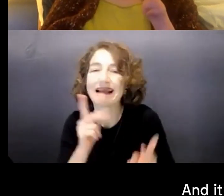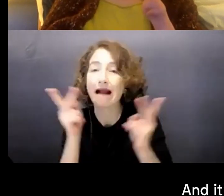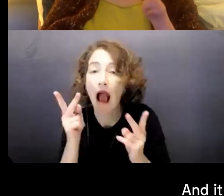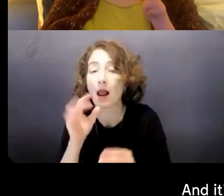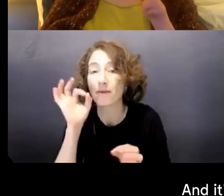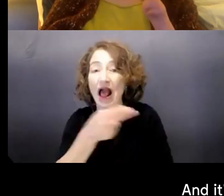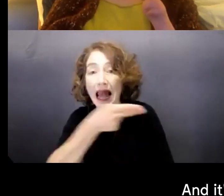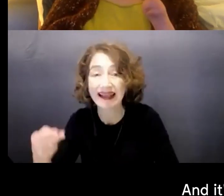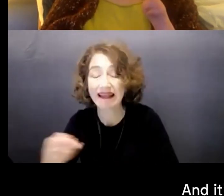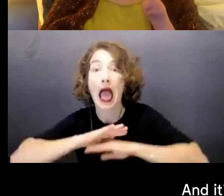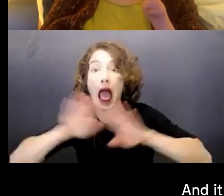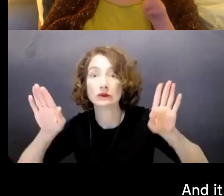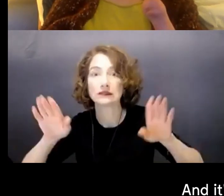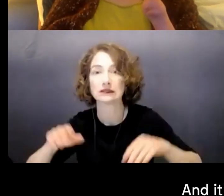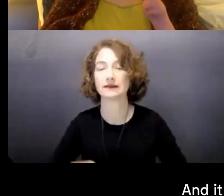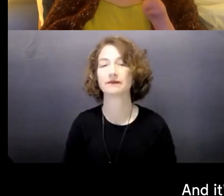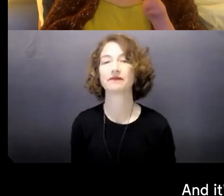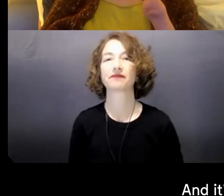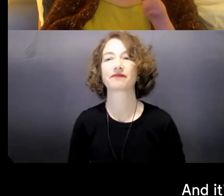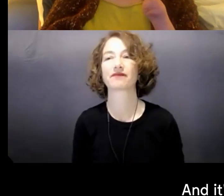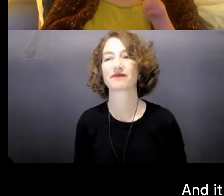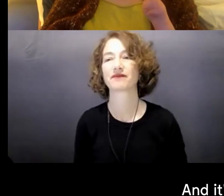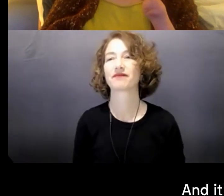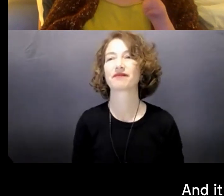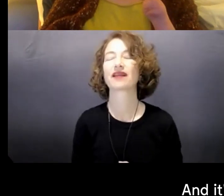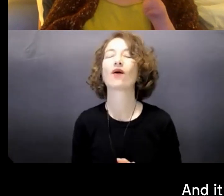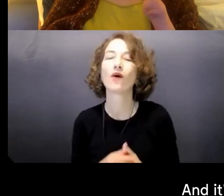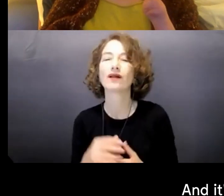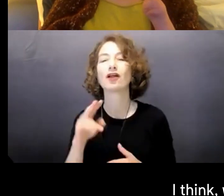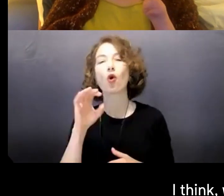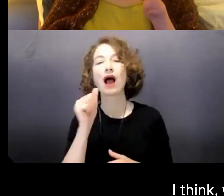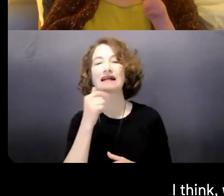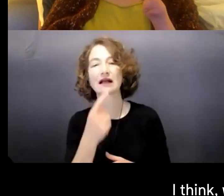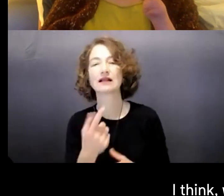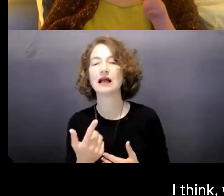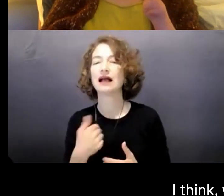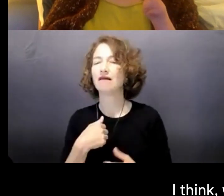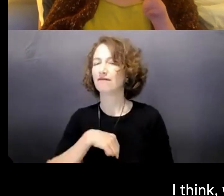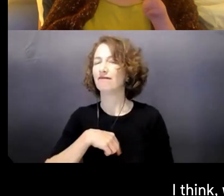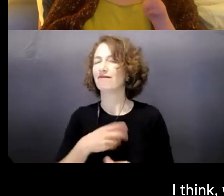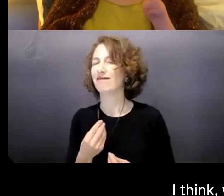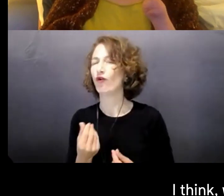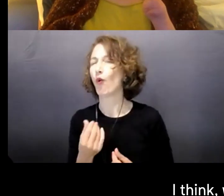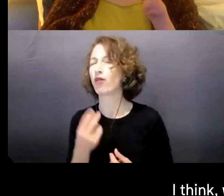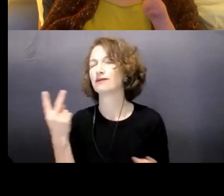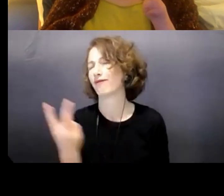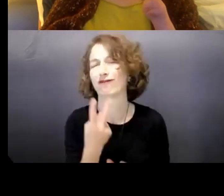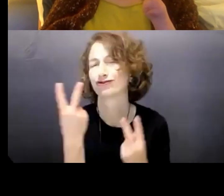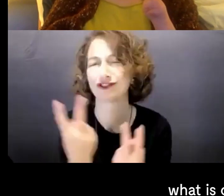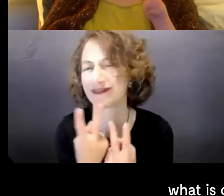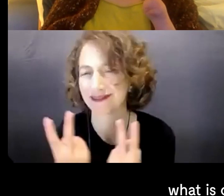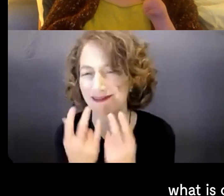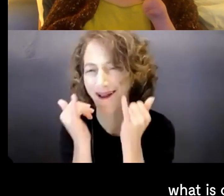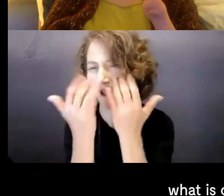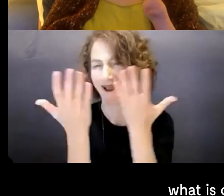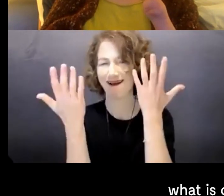And it's not like I don't feel it in myself sometimes. I think we all have also like this,